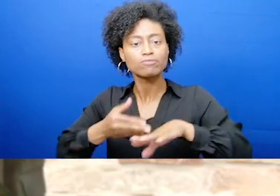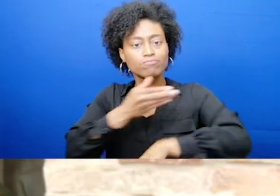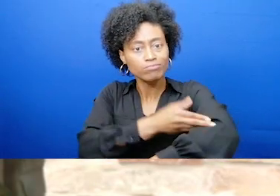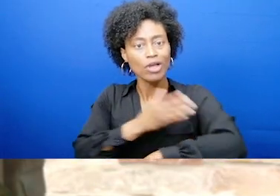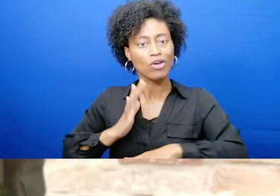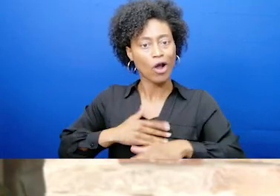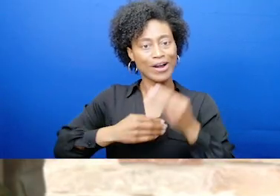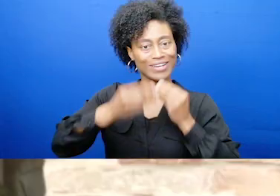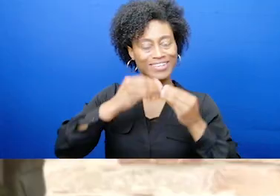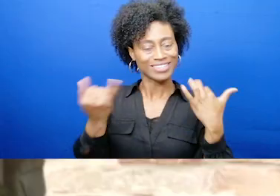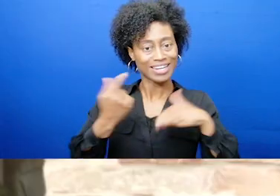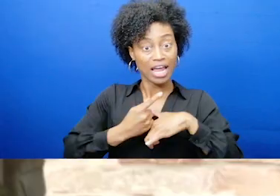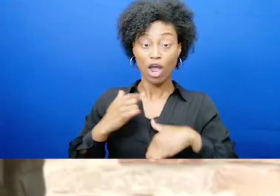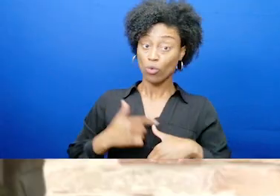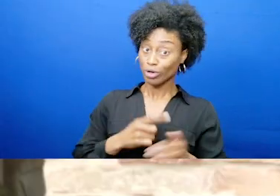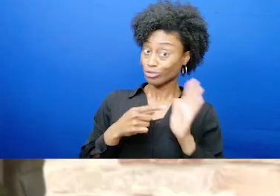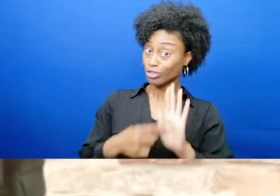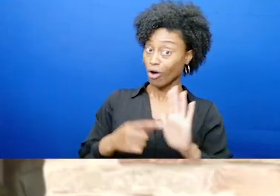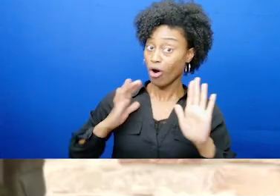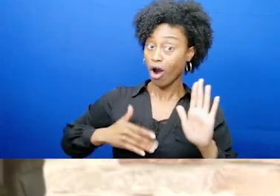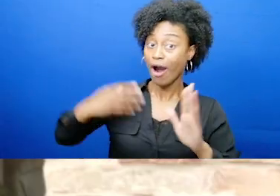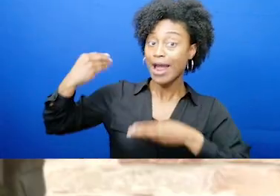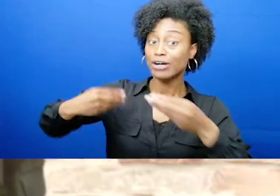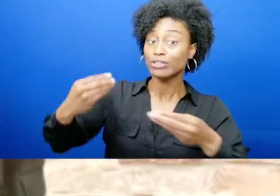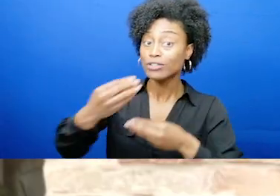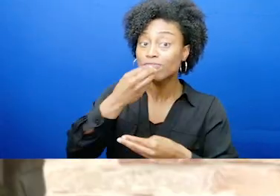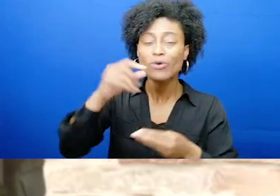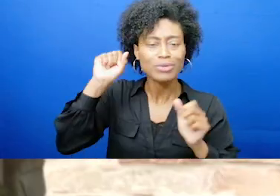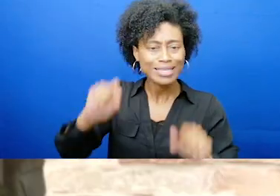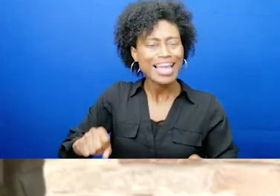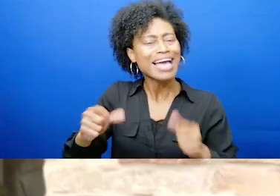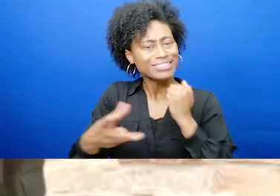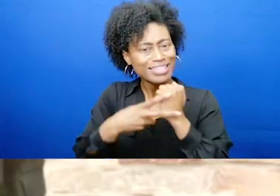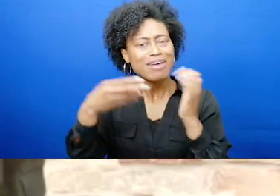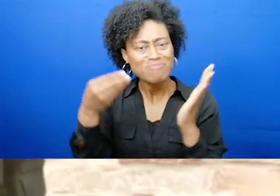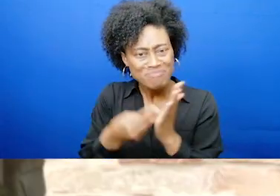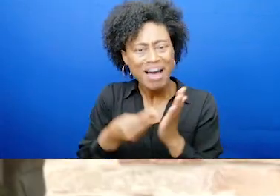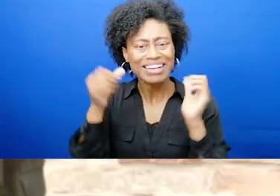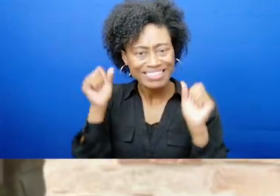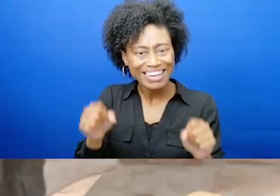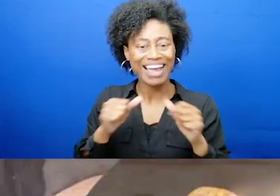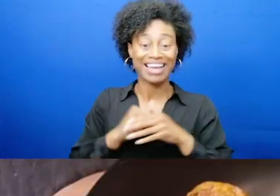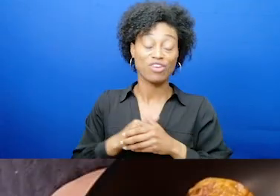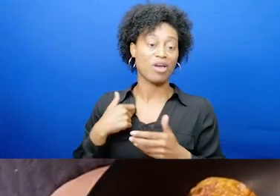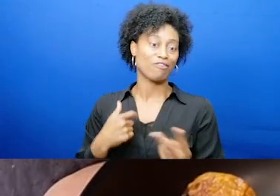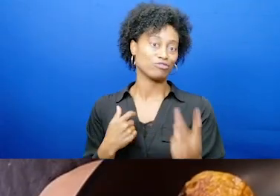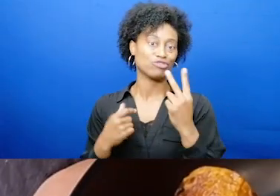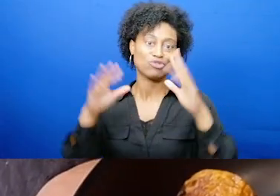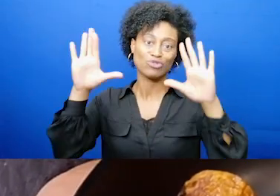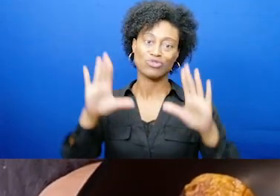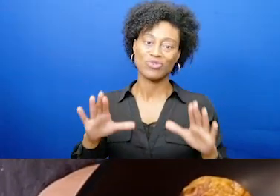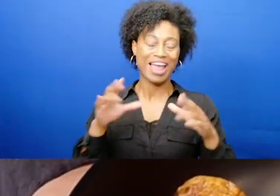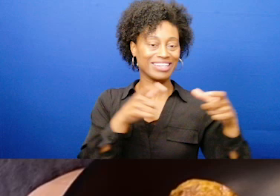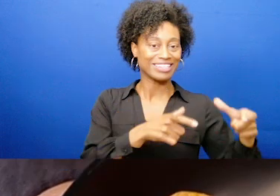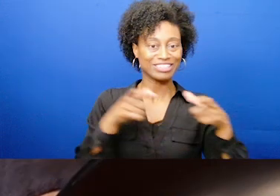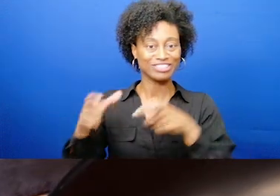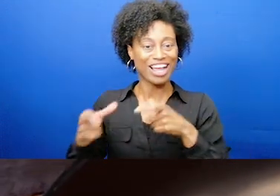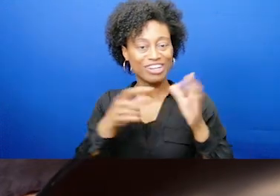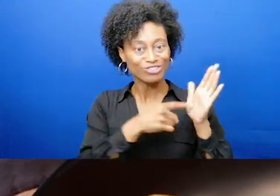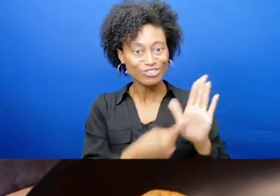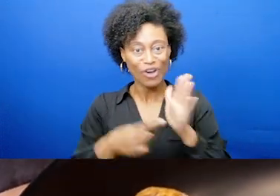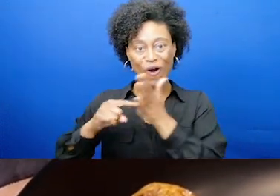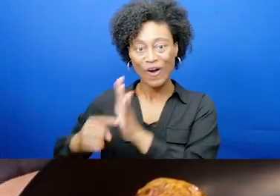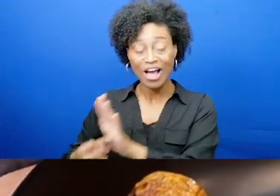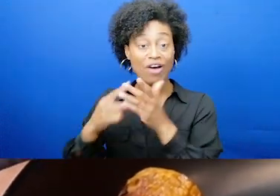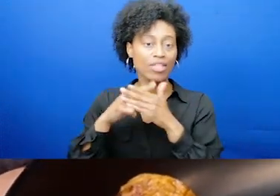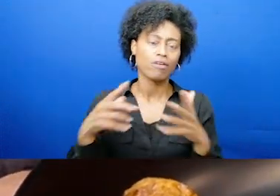eating today. We are going to demonstrate how eating our heritage foods can be an amazing way to save money. We've got 2 incredible dishes